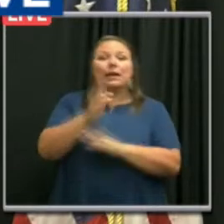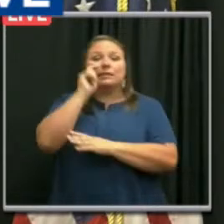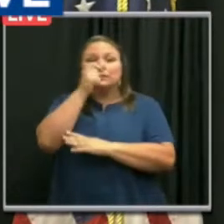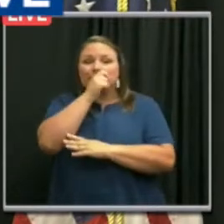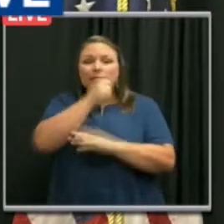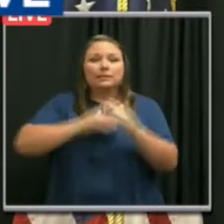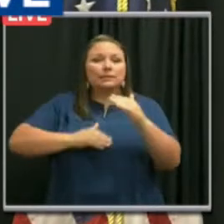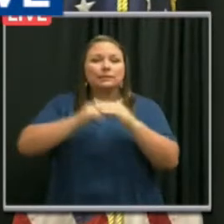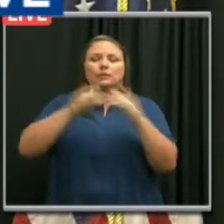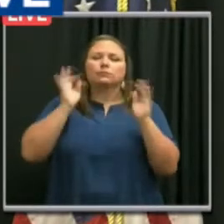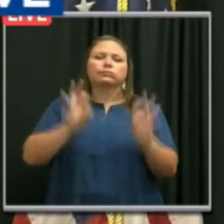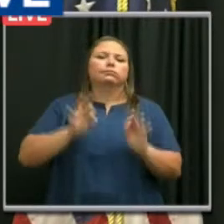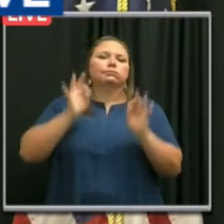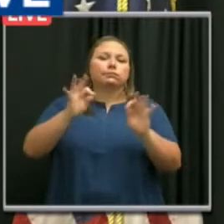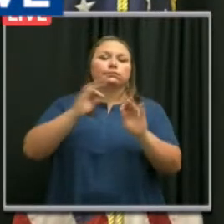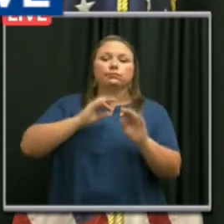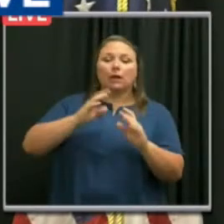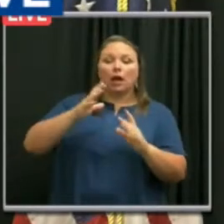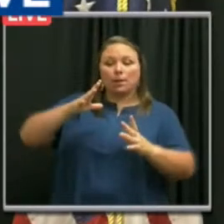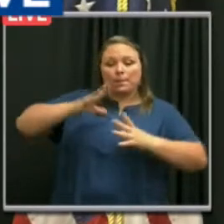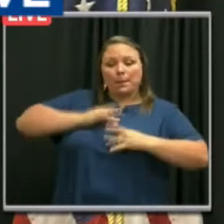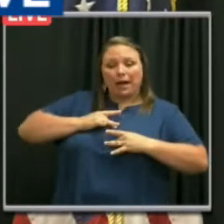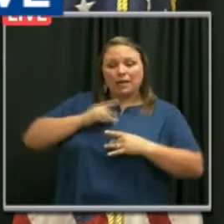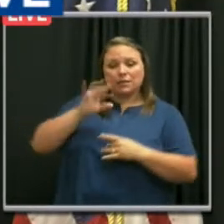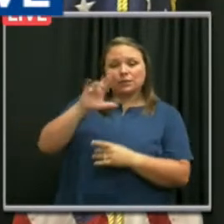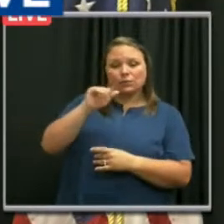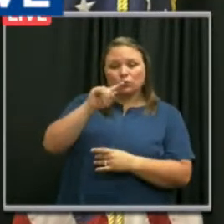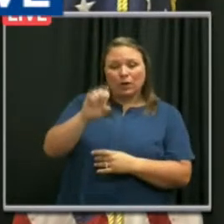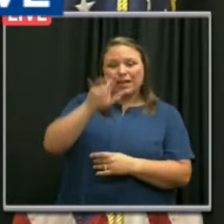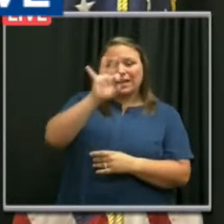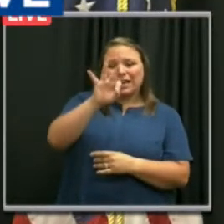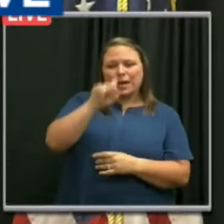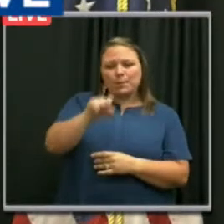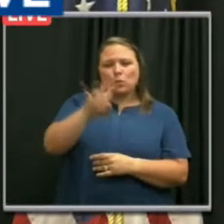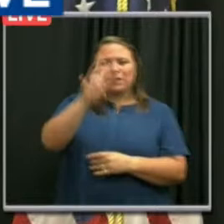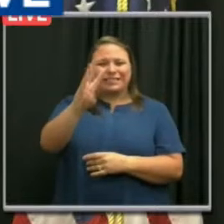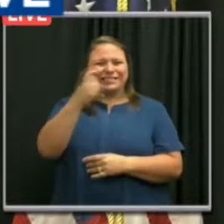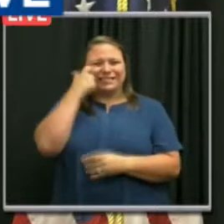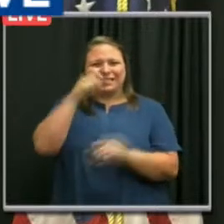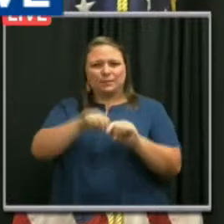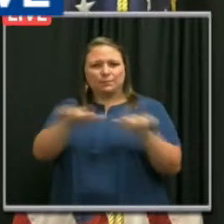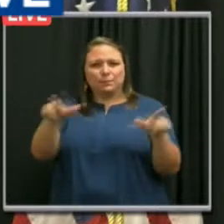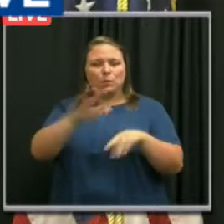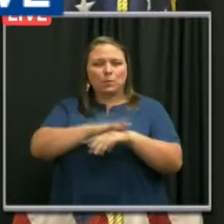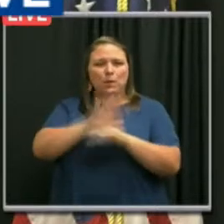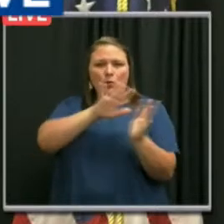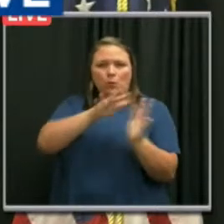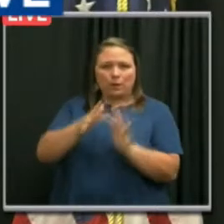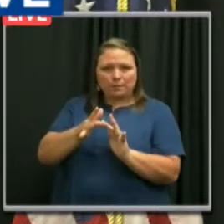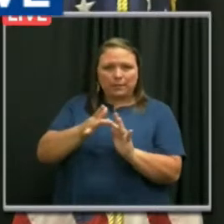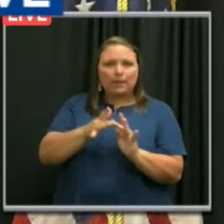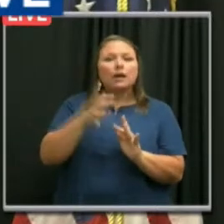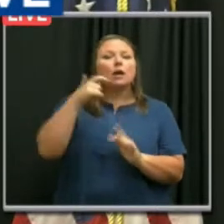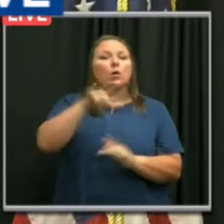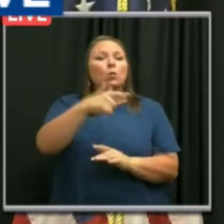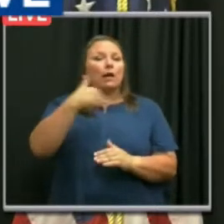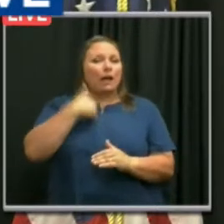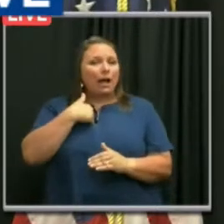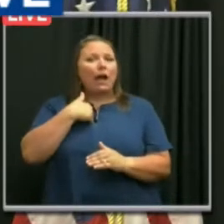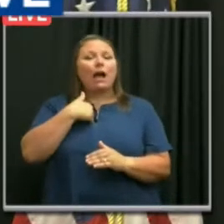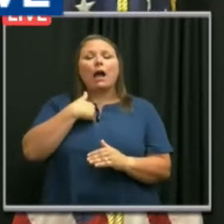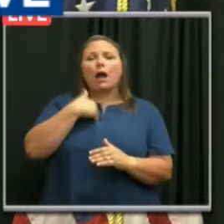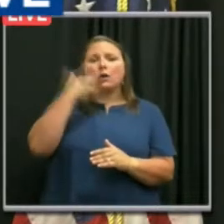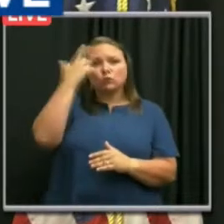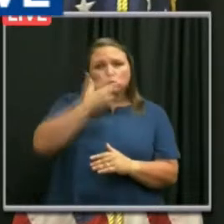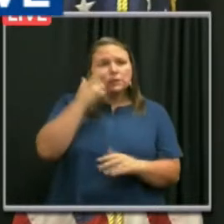Our positive rate has been, I think, 9.6, the numbers that we just posted on the website. So we have a reasonable surveillance of